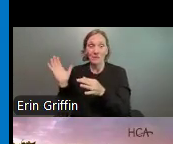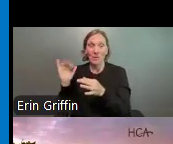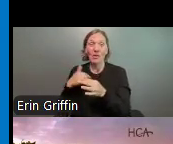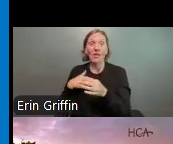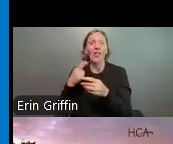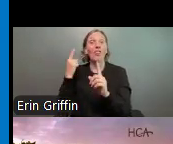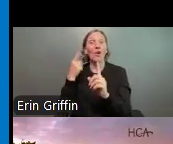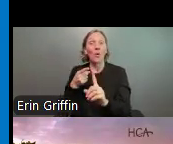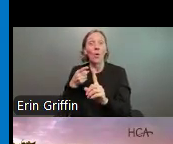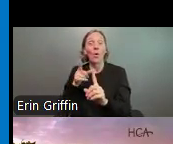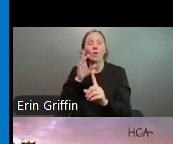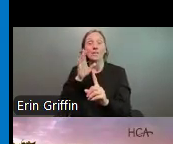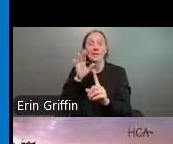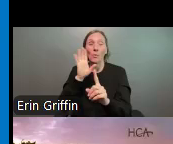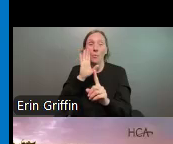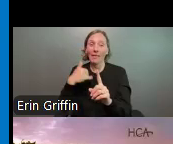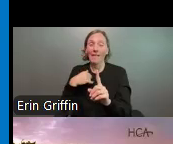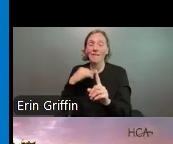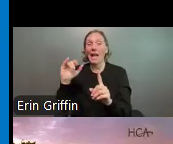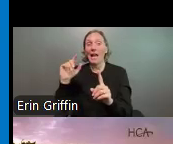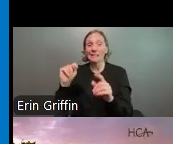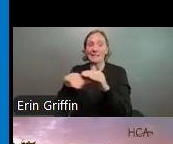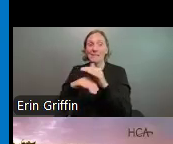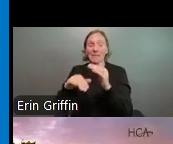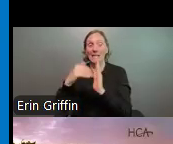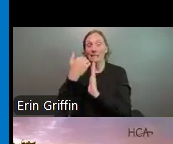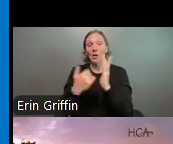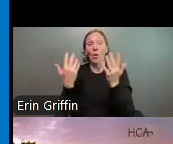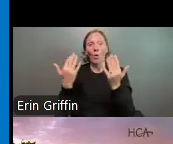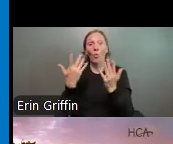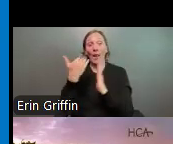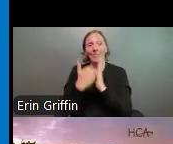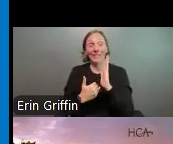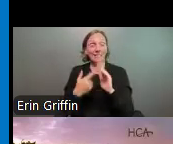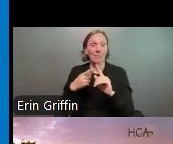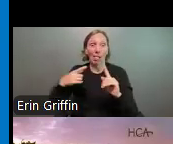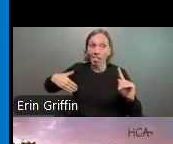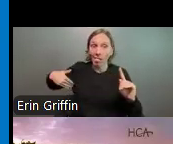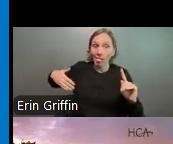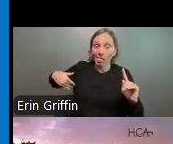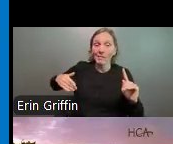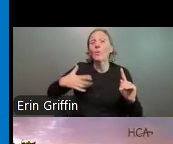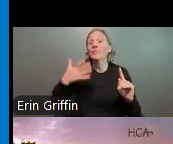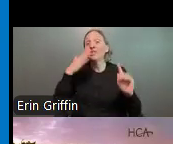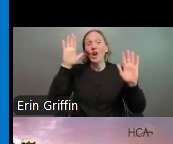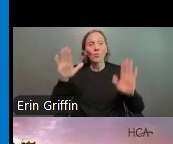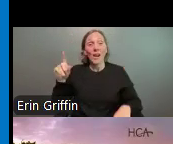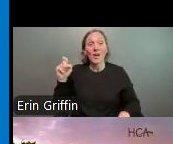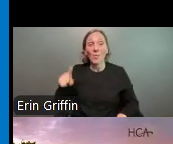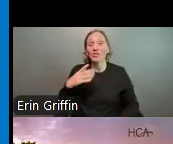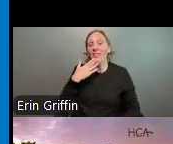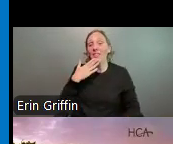we have an IT-based solution waitlist. And so more to come in that area, but really great question. And thank you so much, Sheldon,